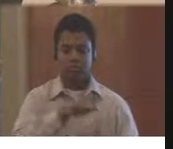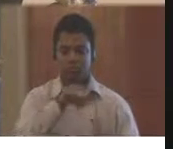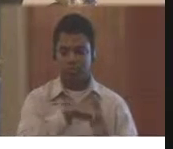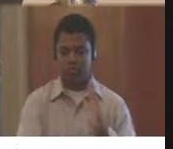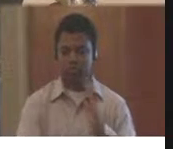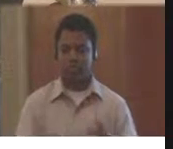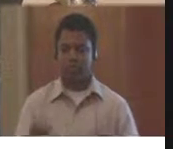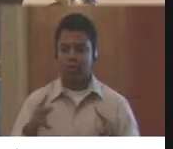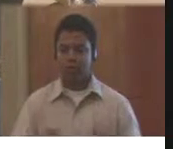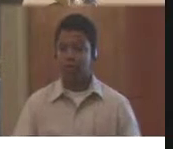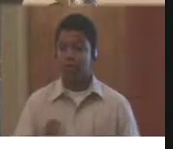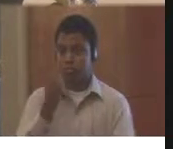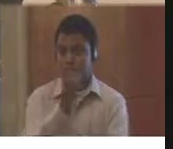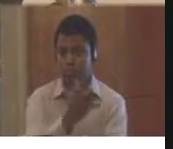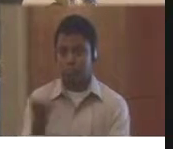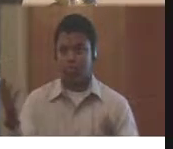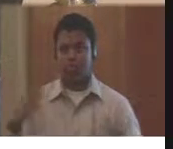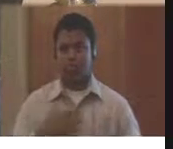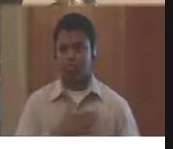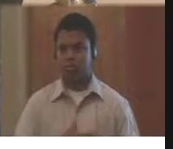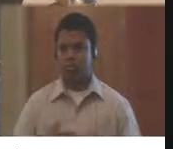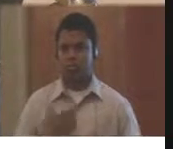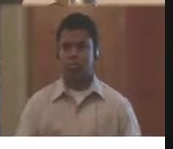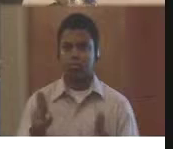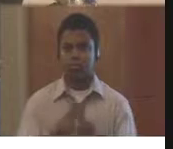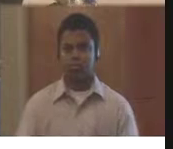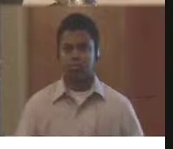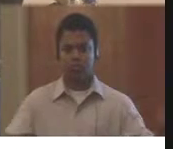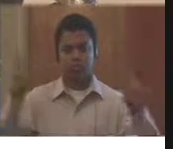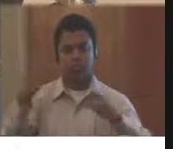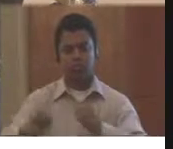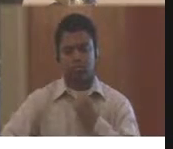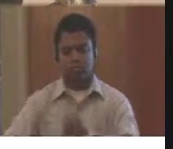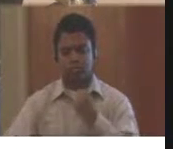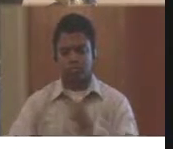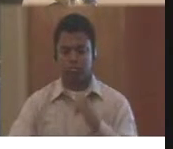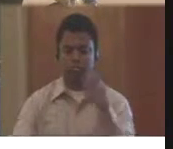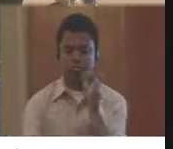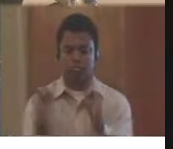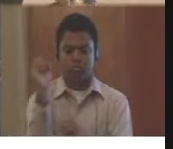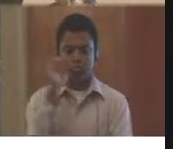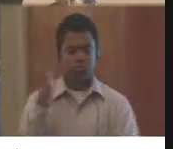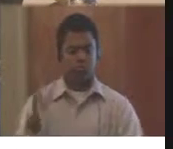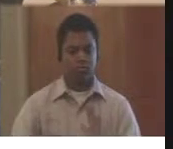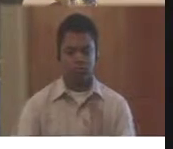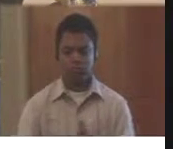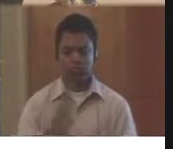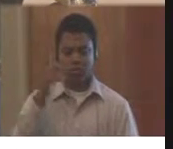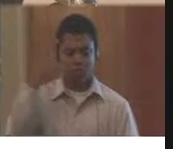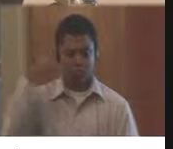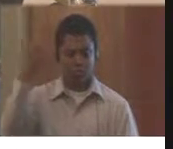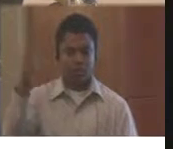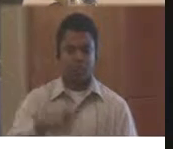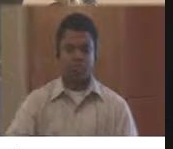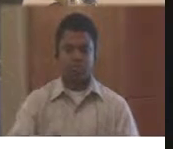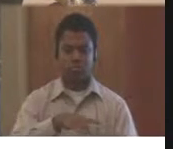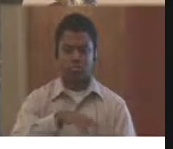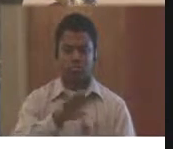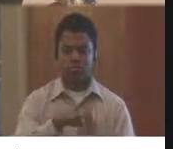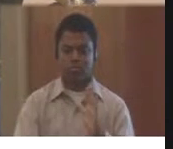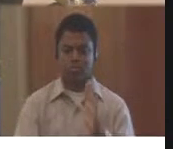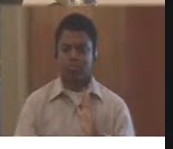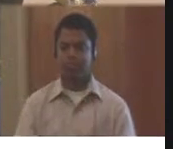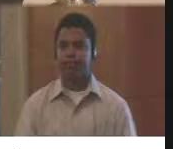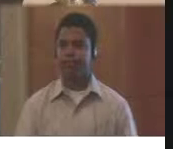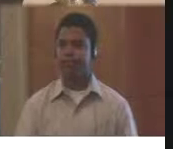system. To this end, we call upon the United Nations to strengthen its Office for Disaster Risk Reduction in order to